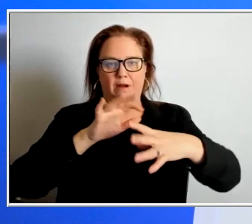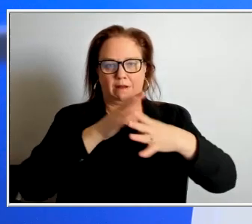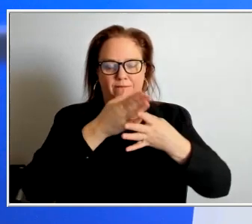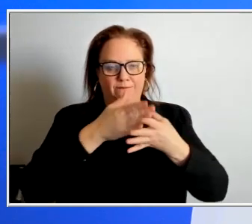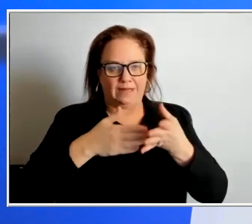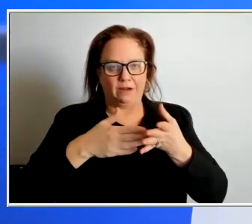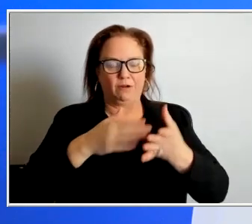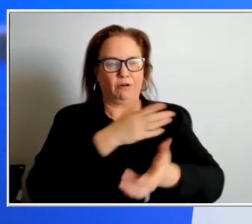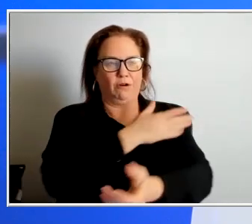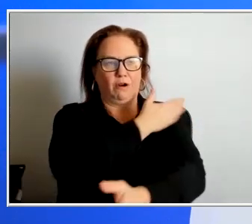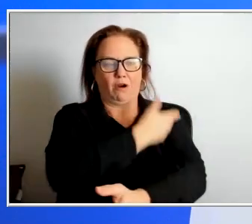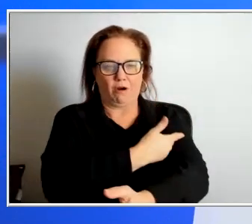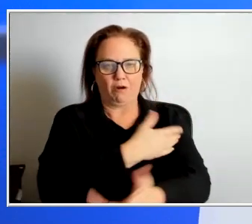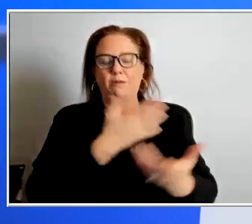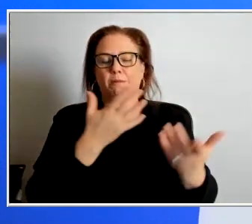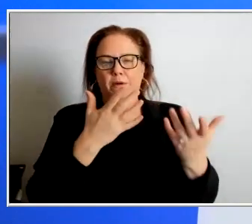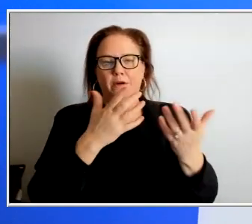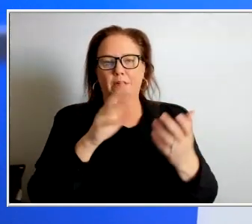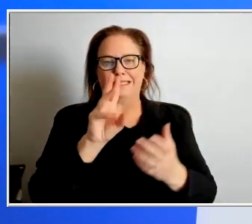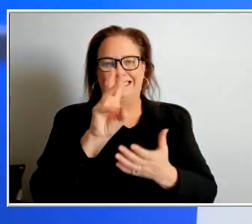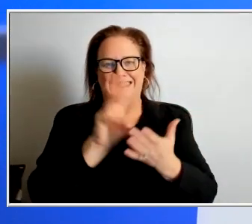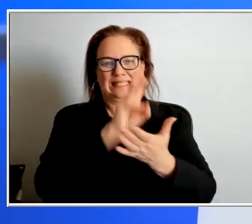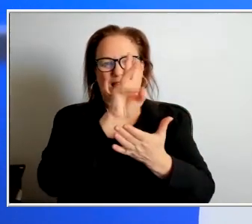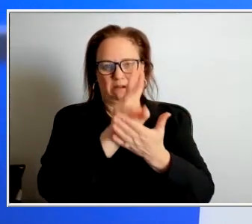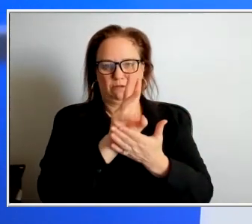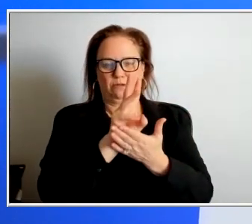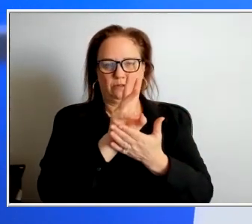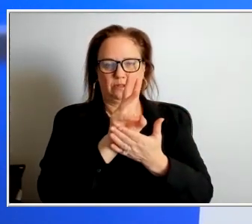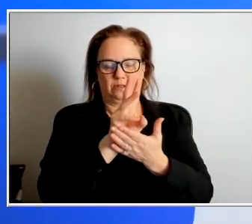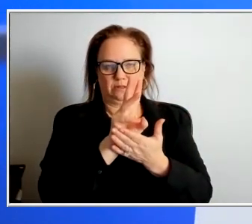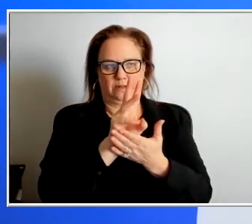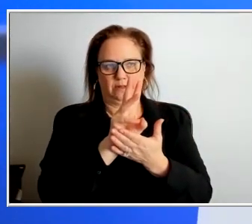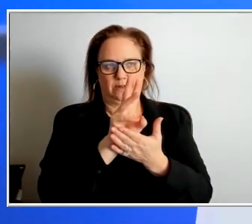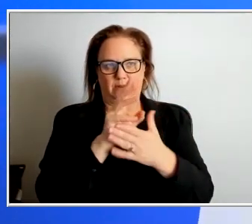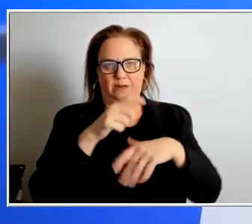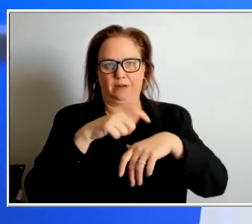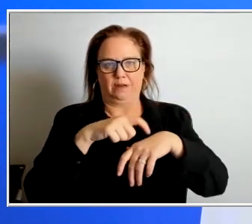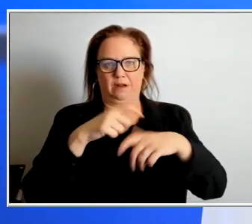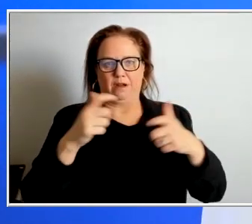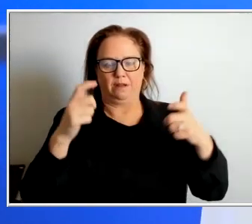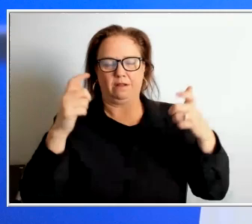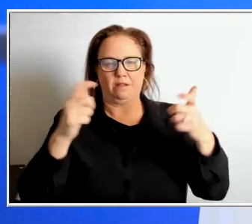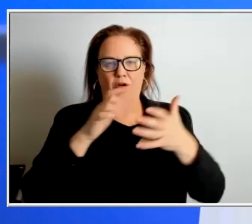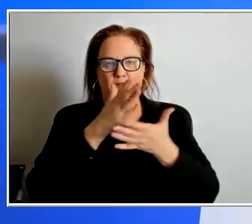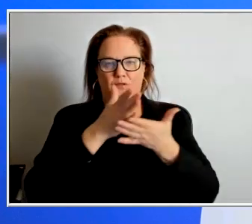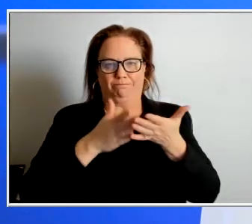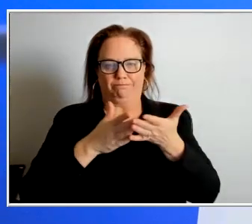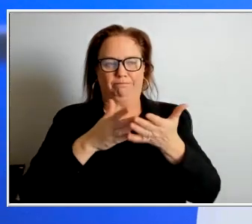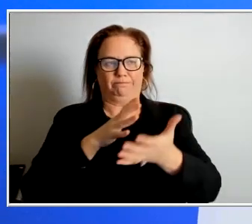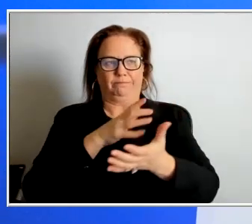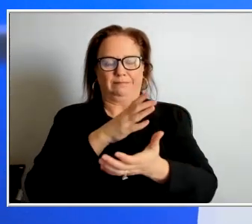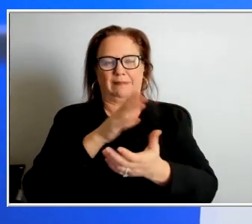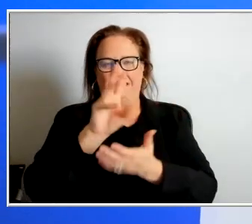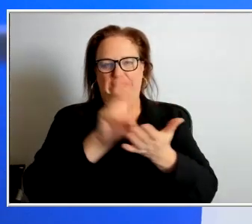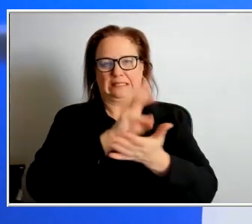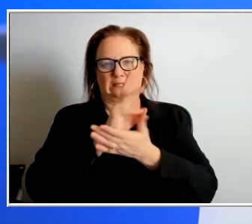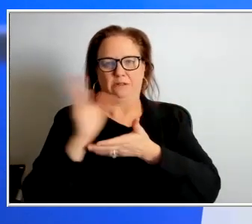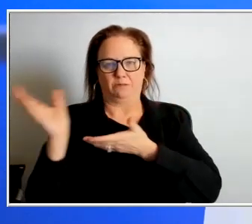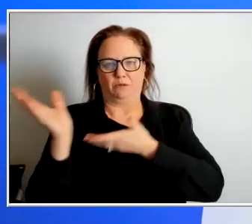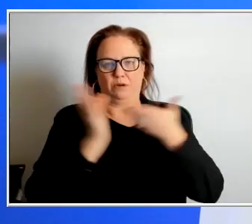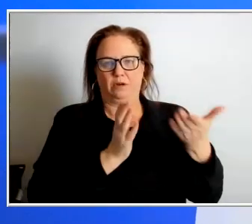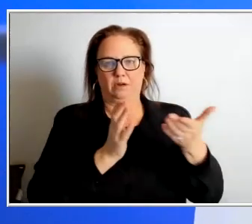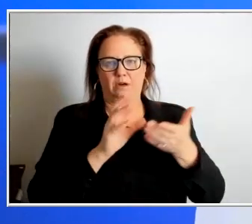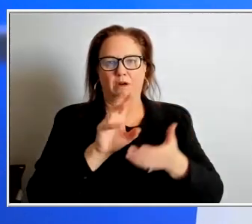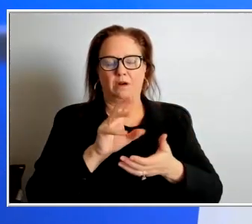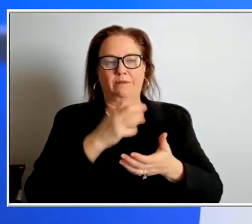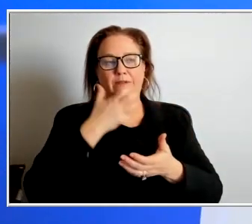arm, you have about 6 hours if that hand or larger piece is just brought in what we call warm.